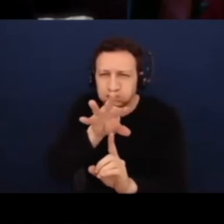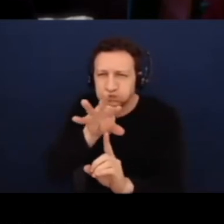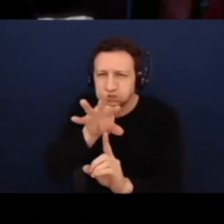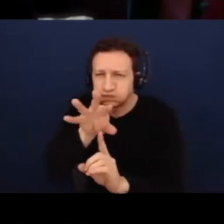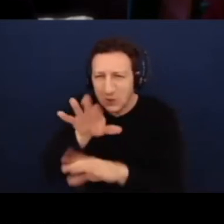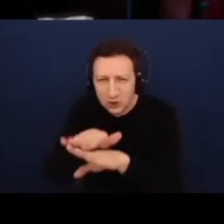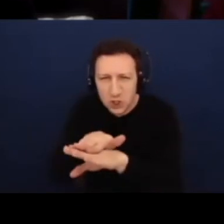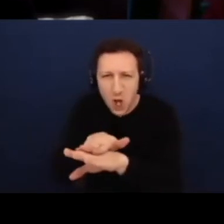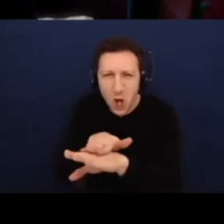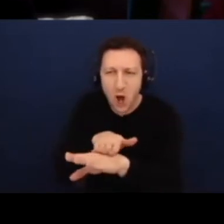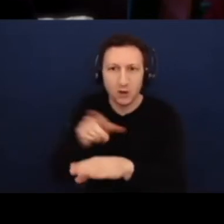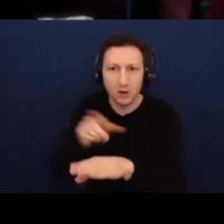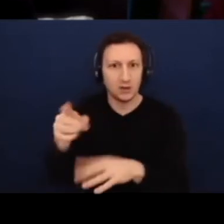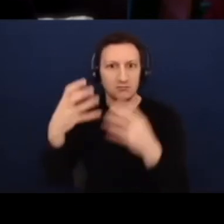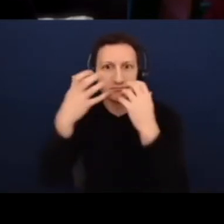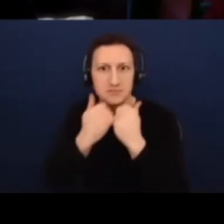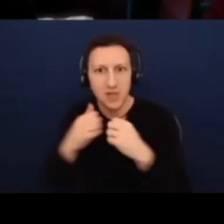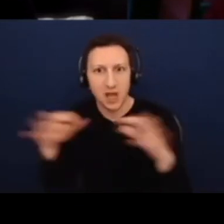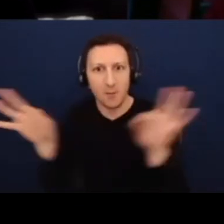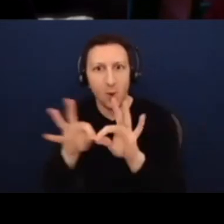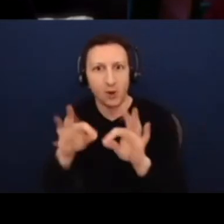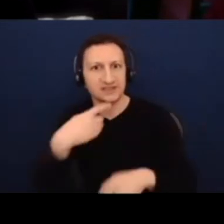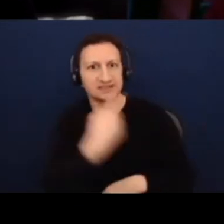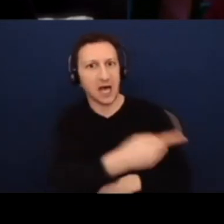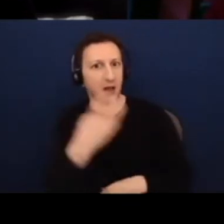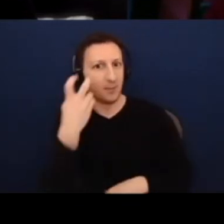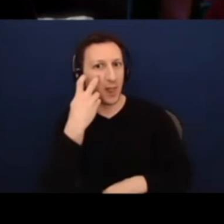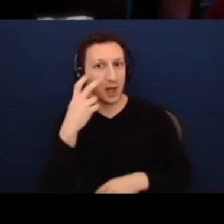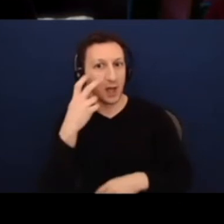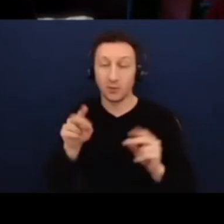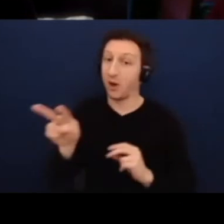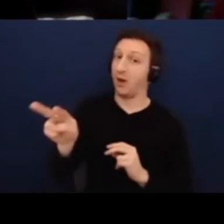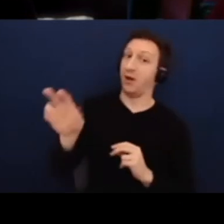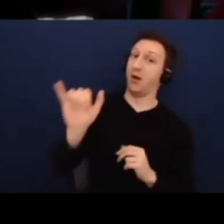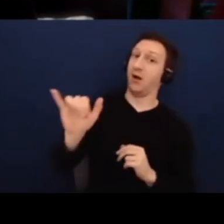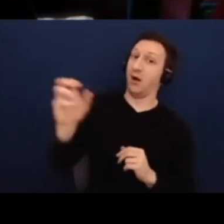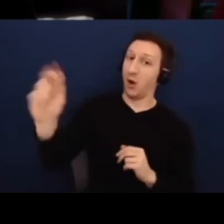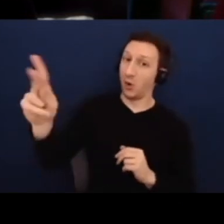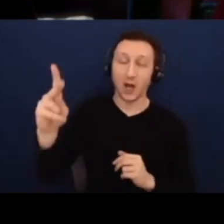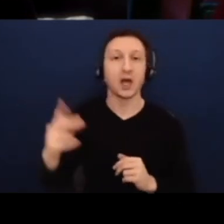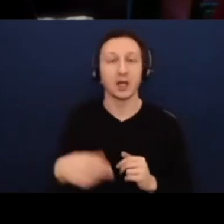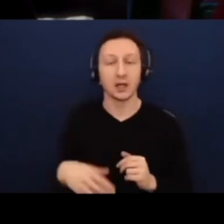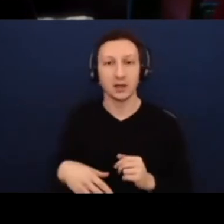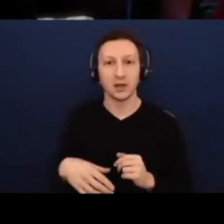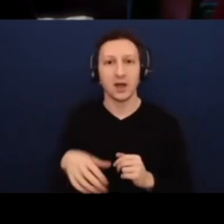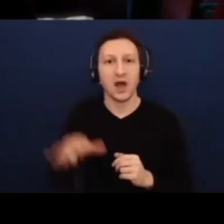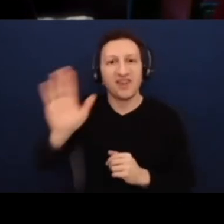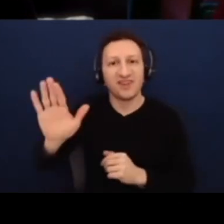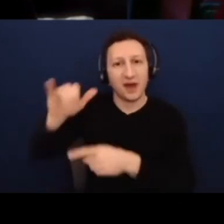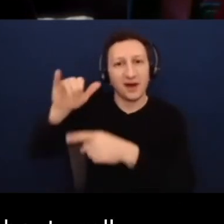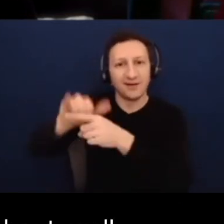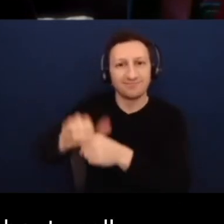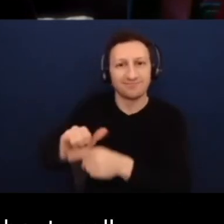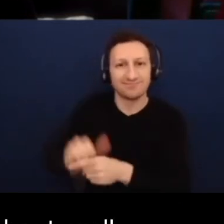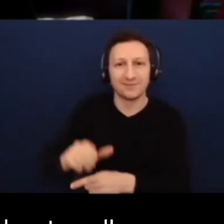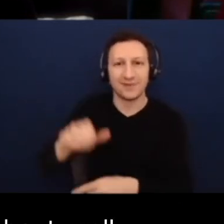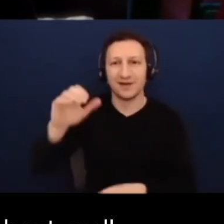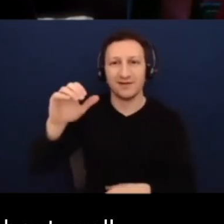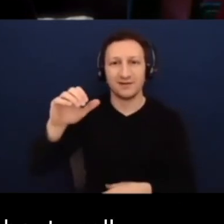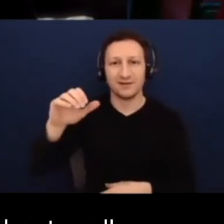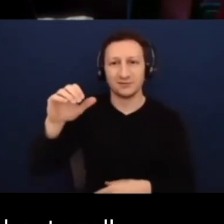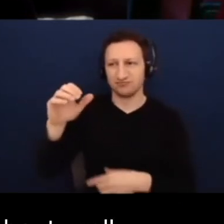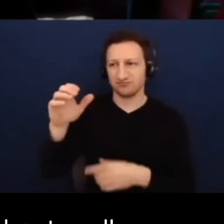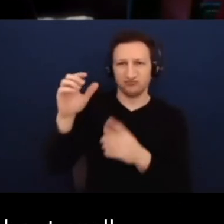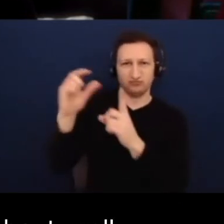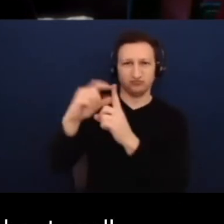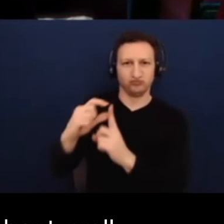close-up? And do you use cinematic language? And I think also in that area, then you think about, well, what is